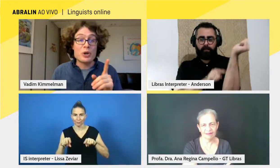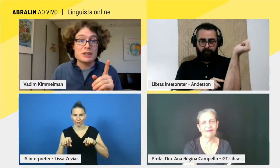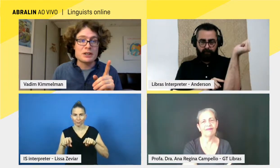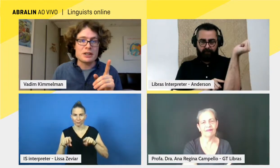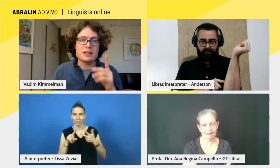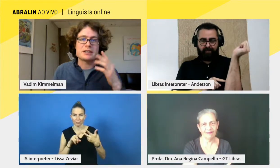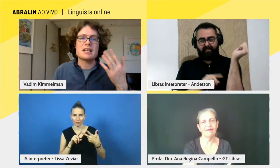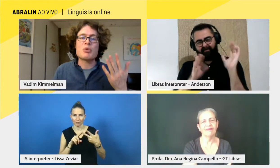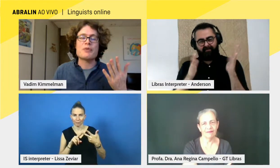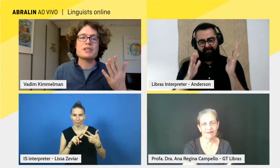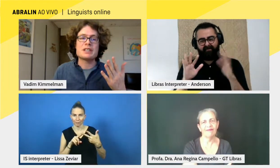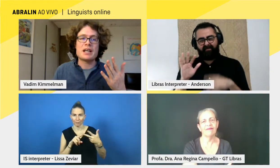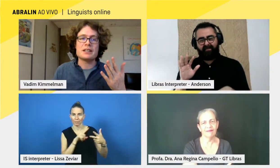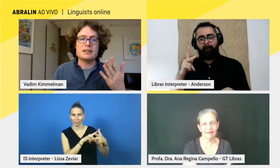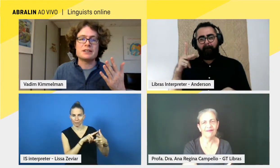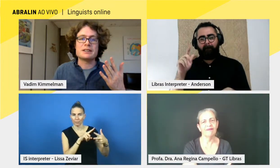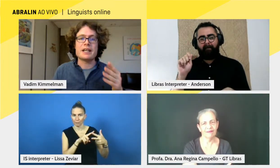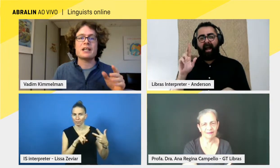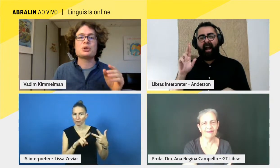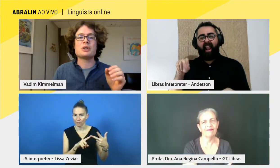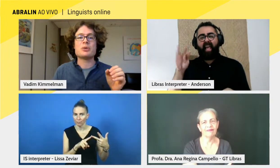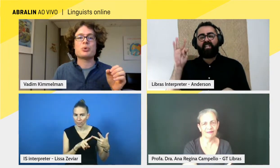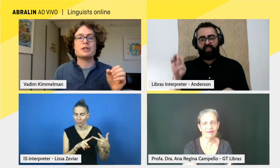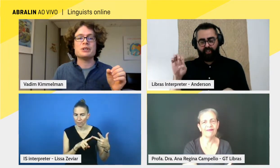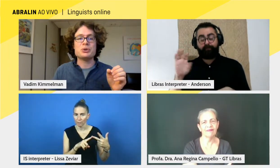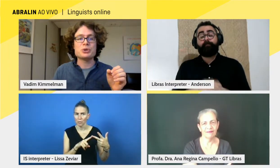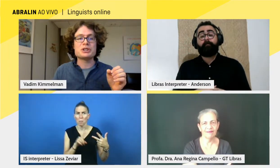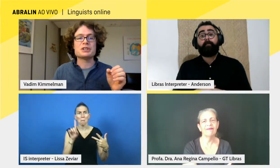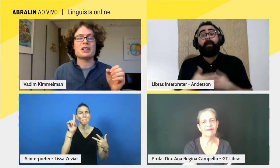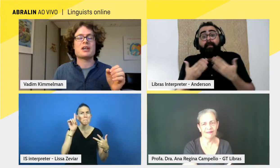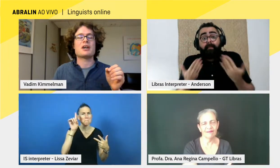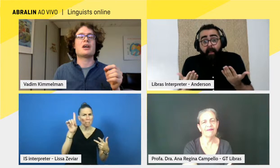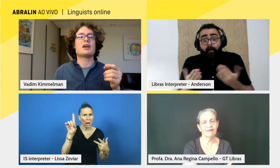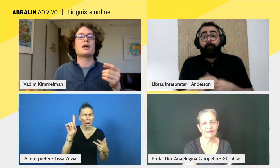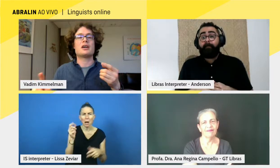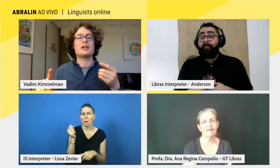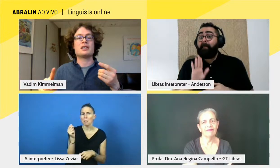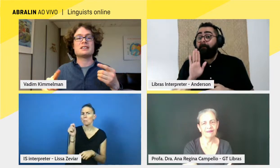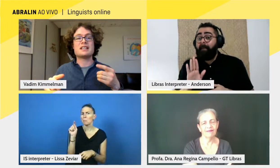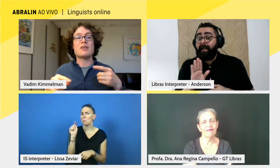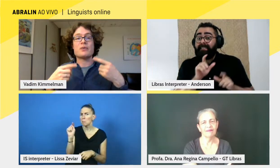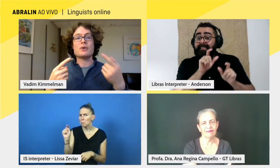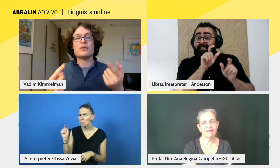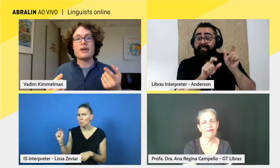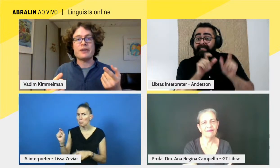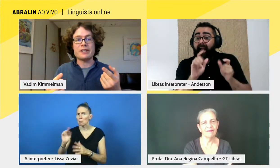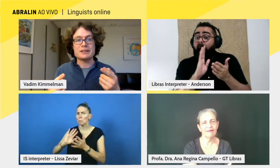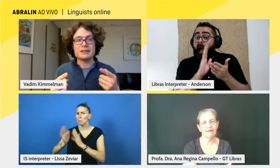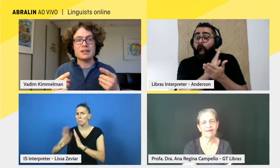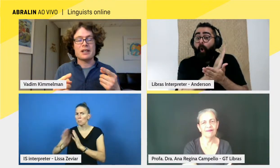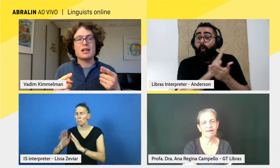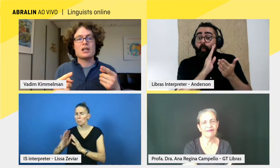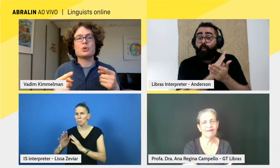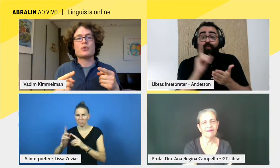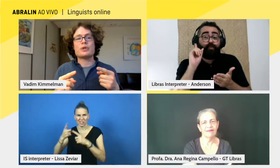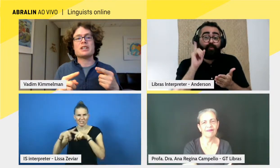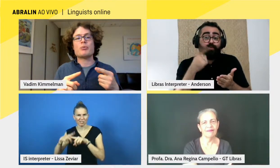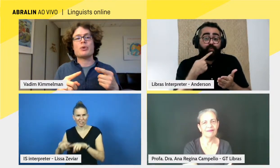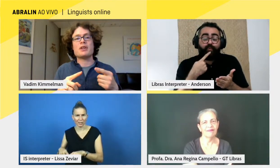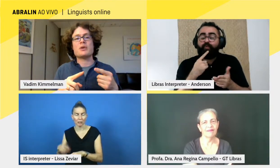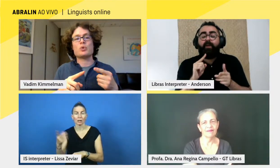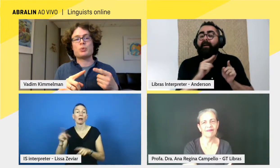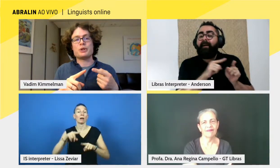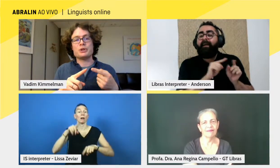But importantly, some of the signers actually produced several variants. So,